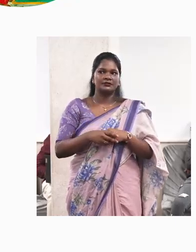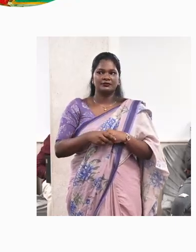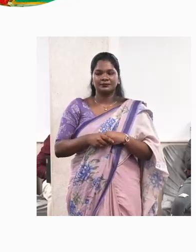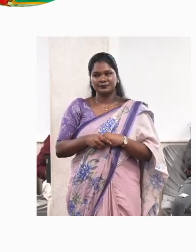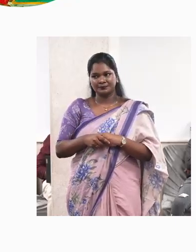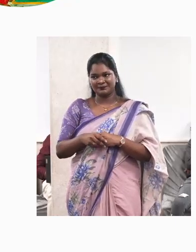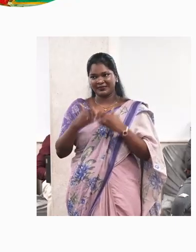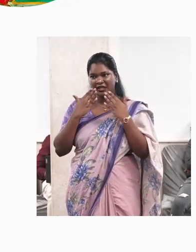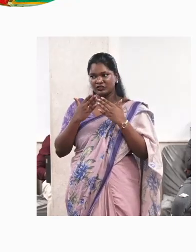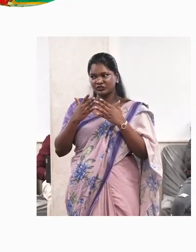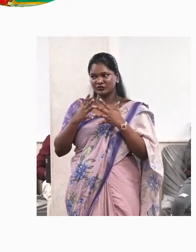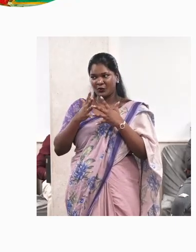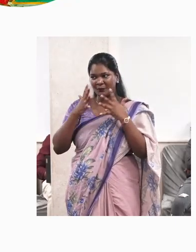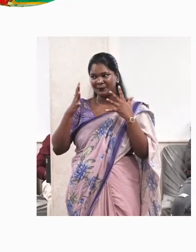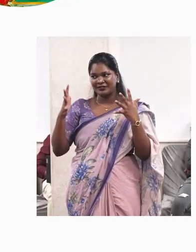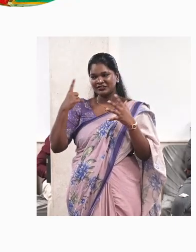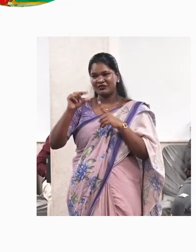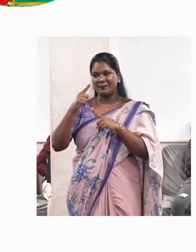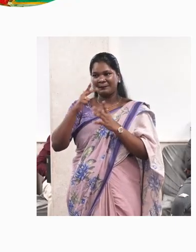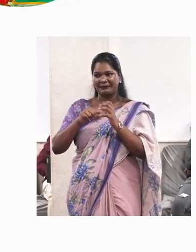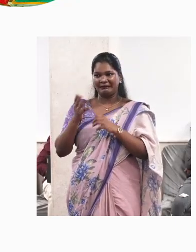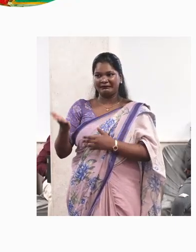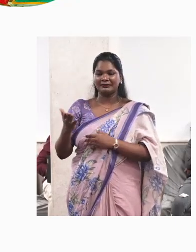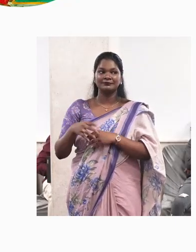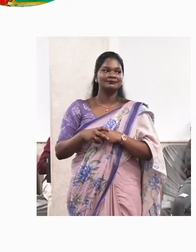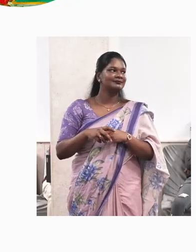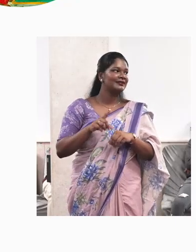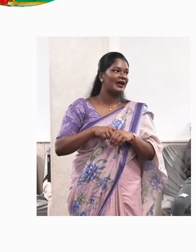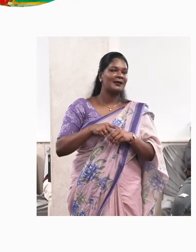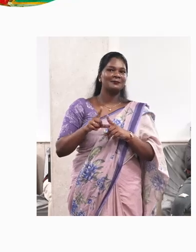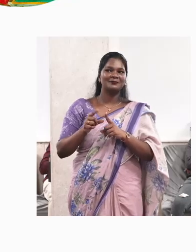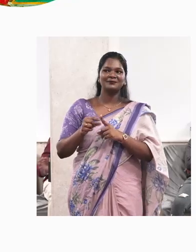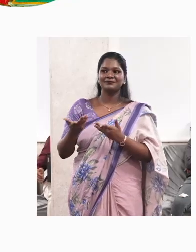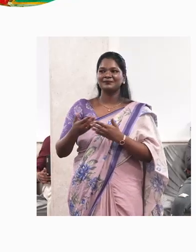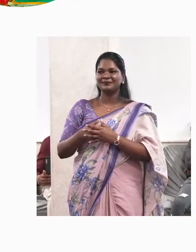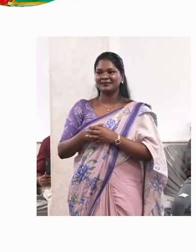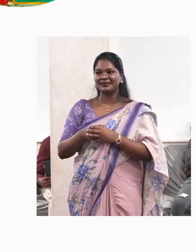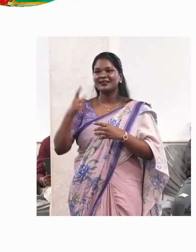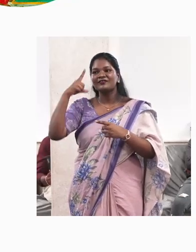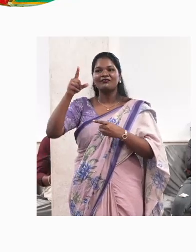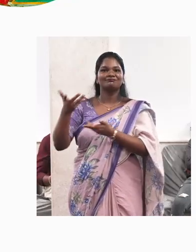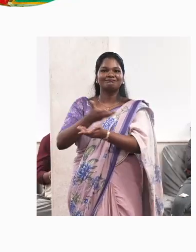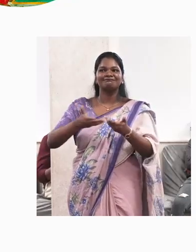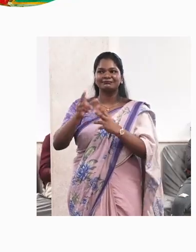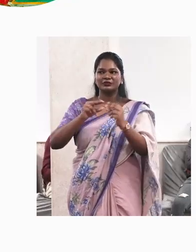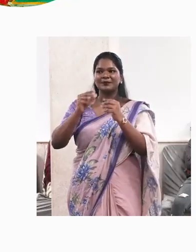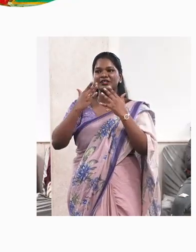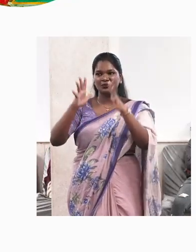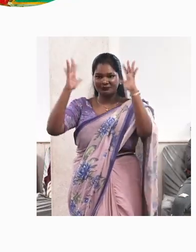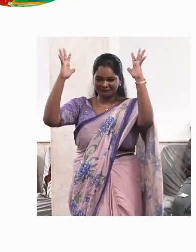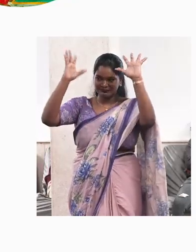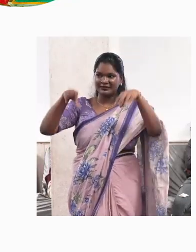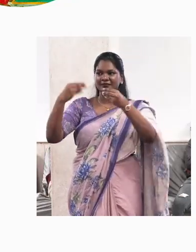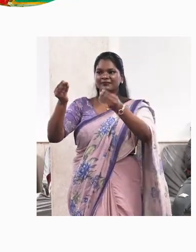that. Thank you, Dr. Pina. Much appreciate your time. All our panelists and speakers along with Pina. Thank you. A round